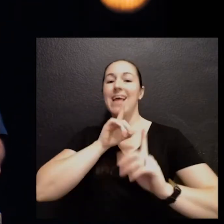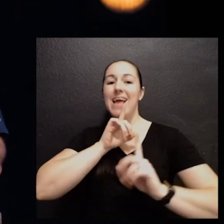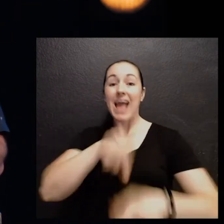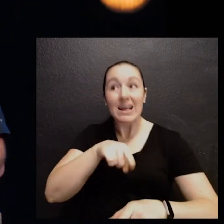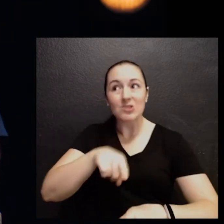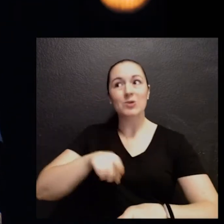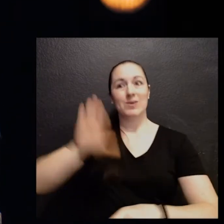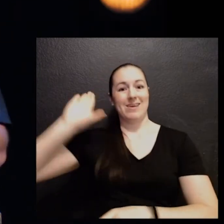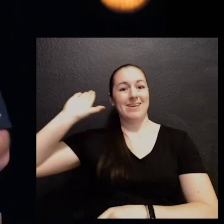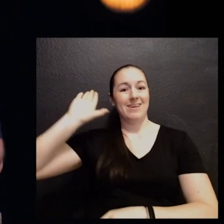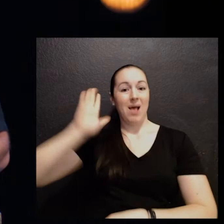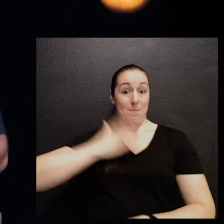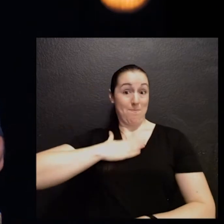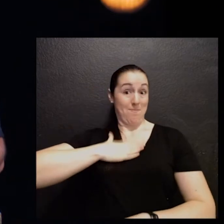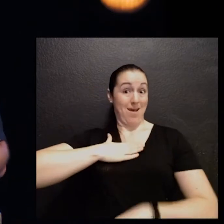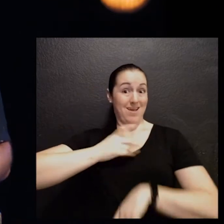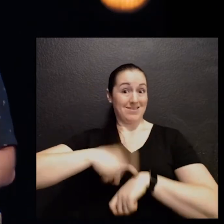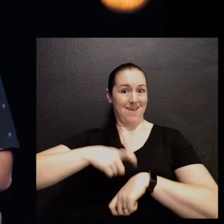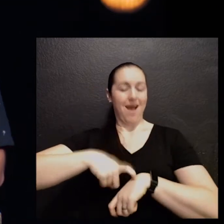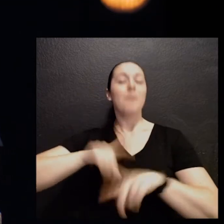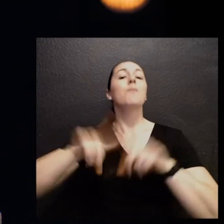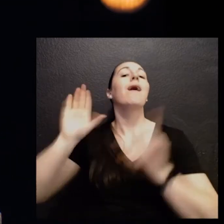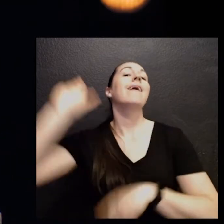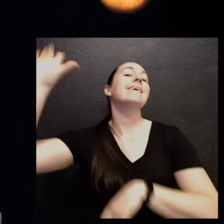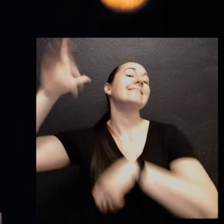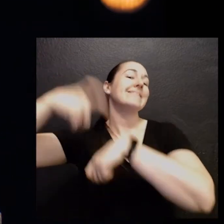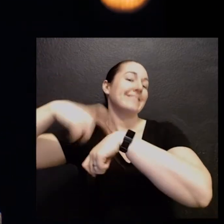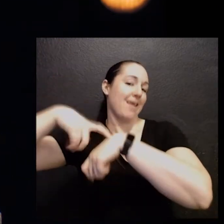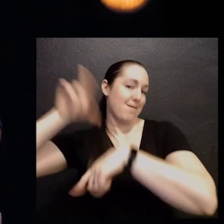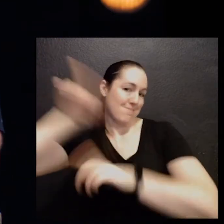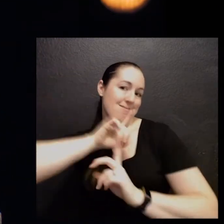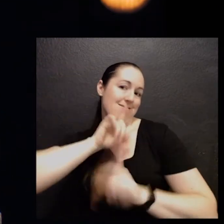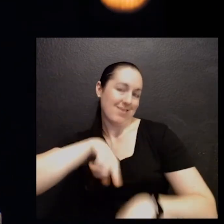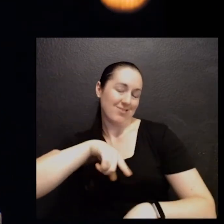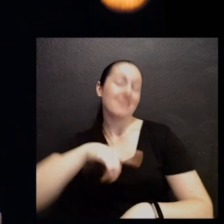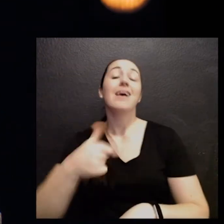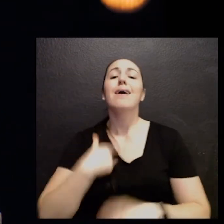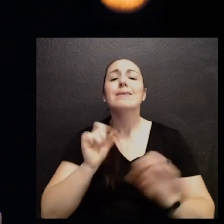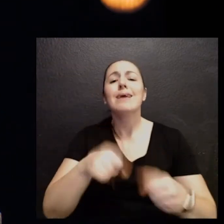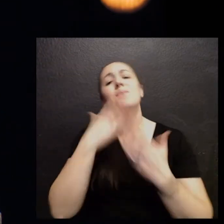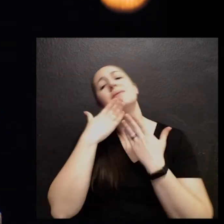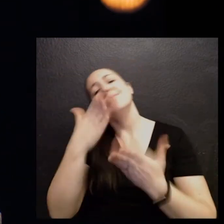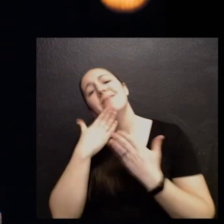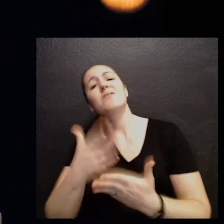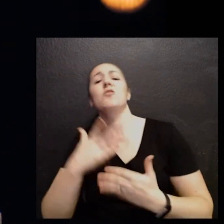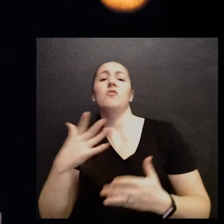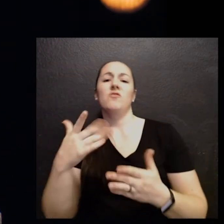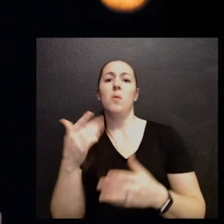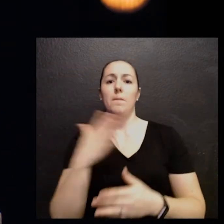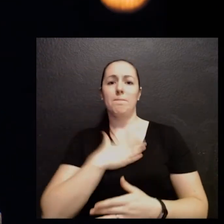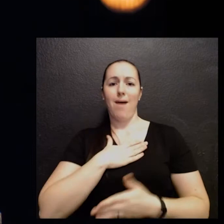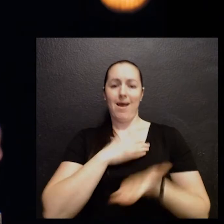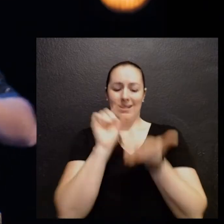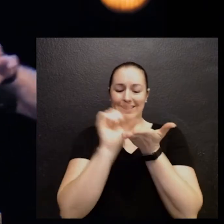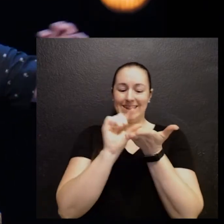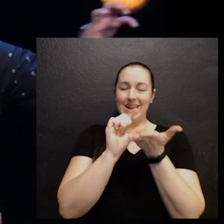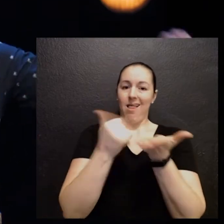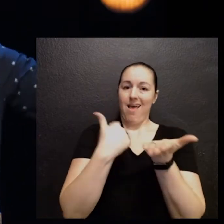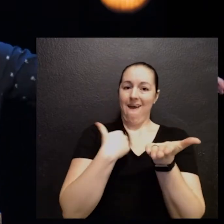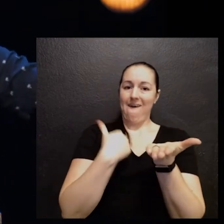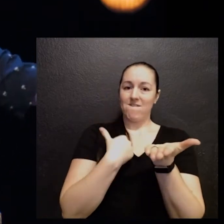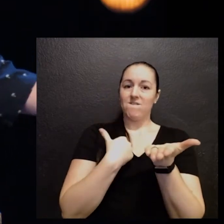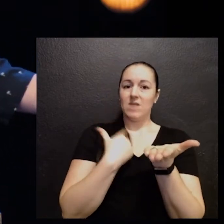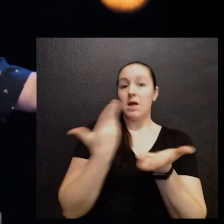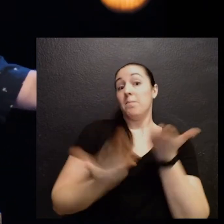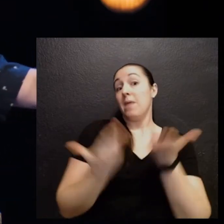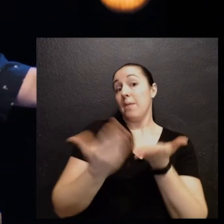response needs to be one of gratitude. Can I be grateful for what little I have, even though it's less than I might have